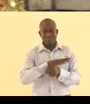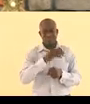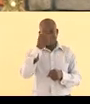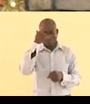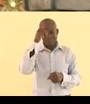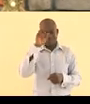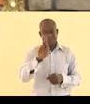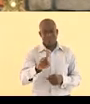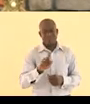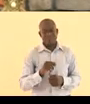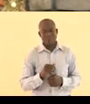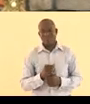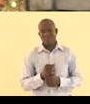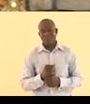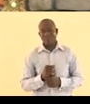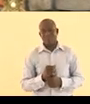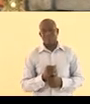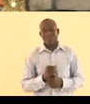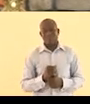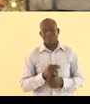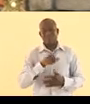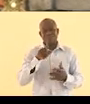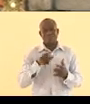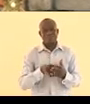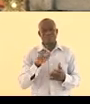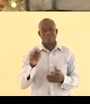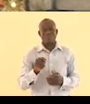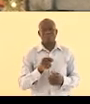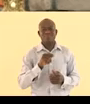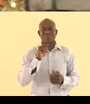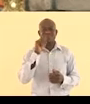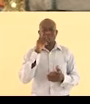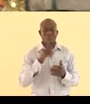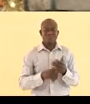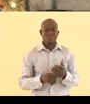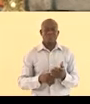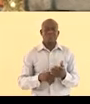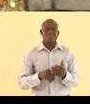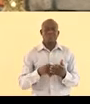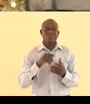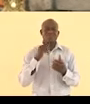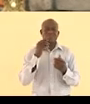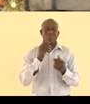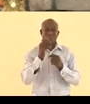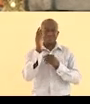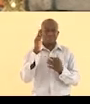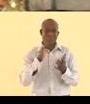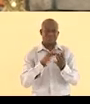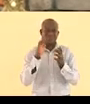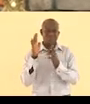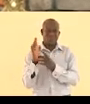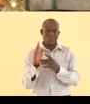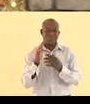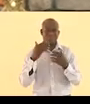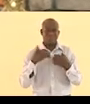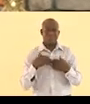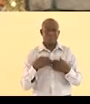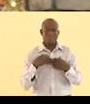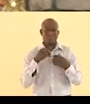2 Corinthians 12:19. My grace is sufficient for you. This is the assurance we have from him. Now, Jesus and the prophetic